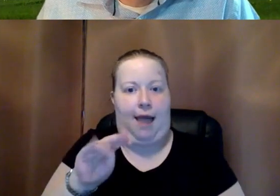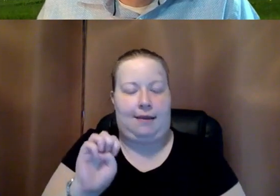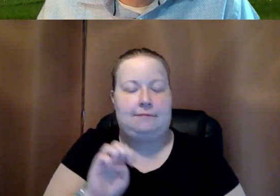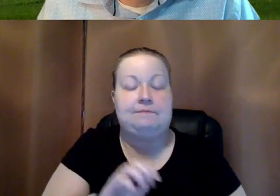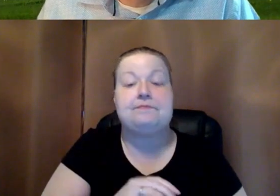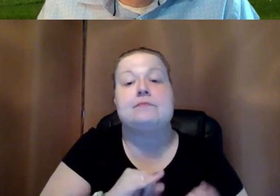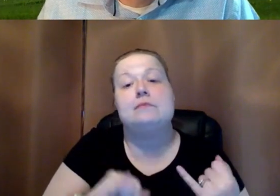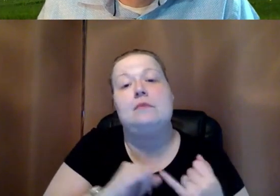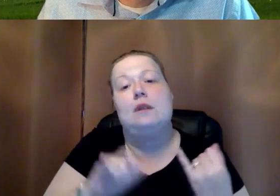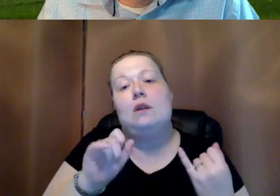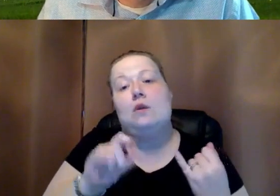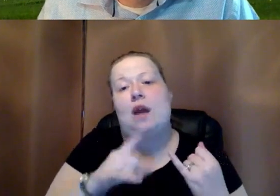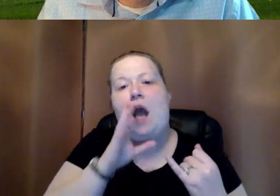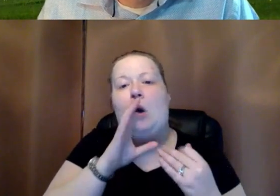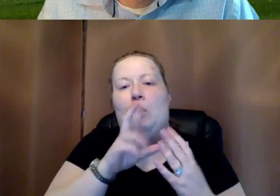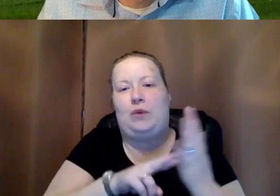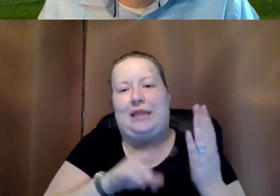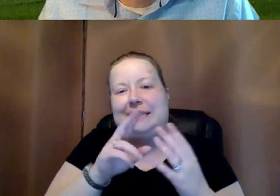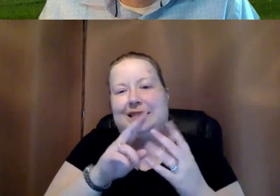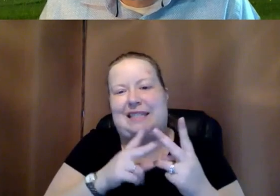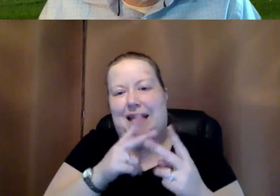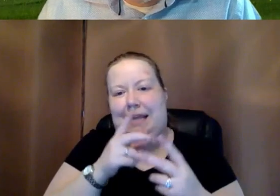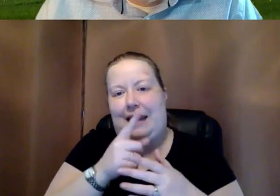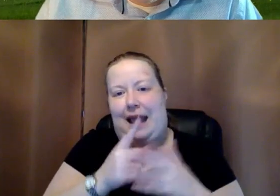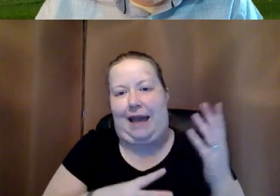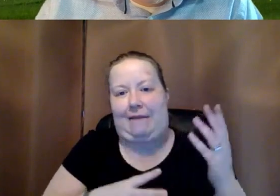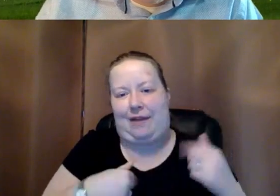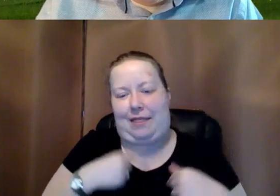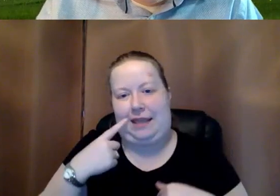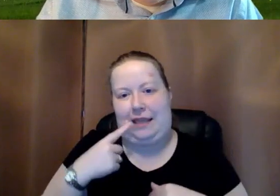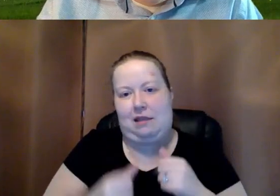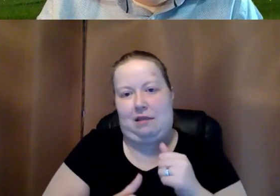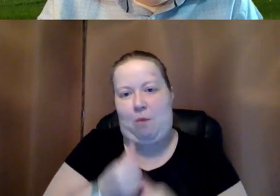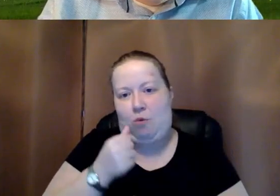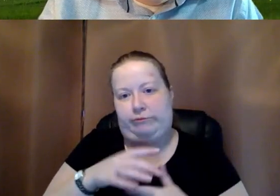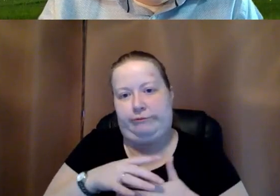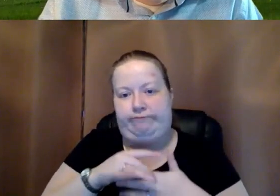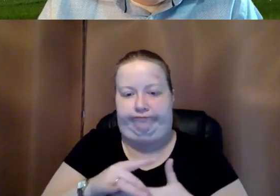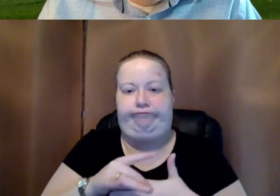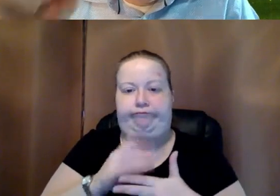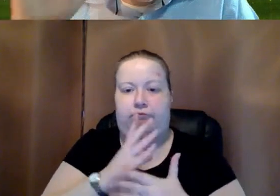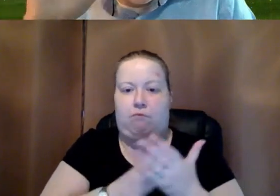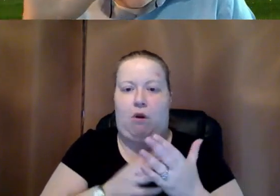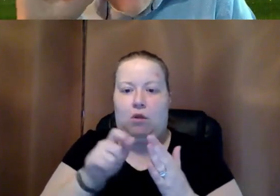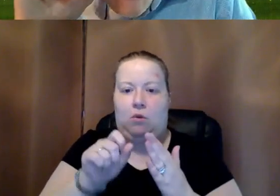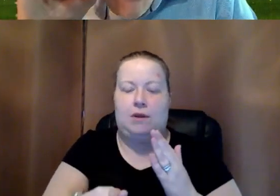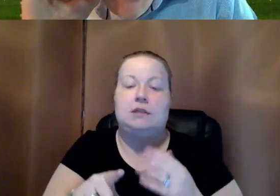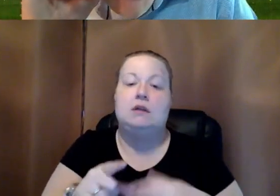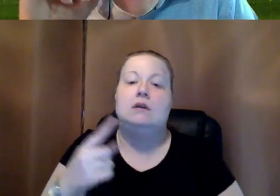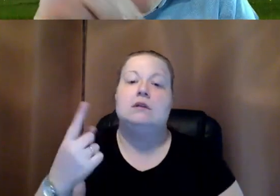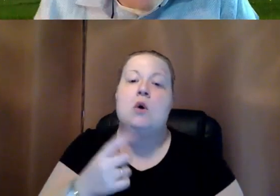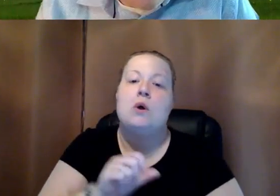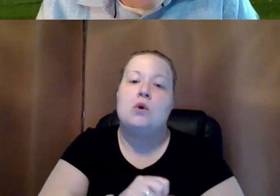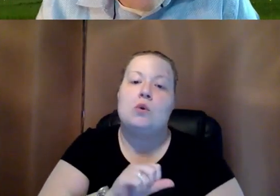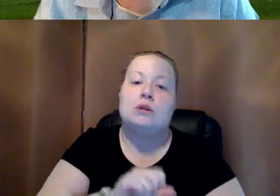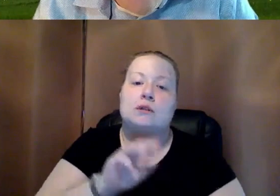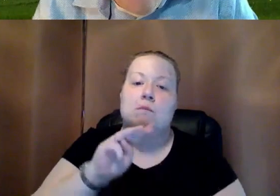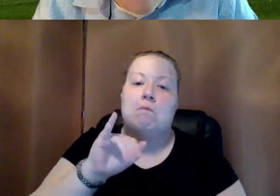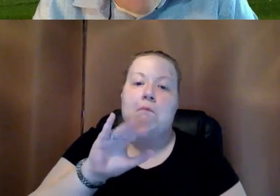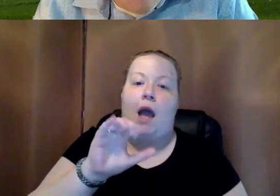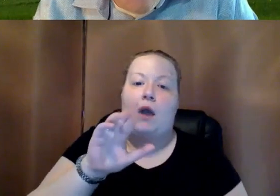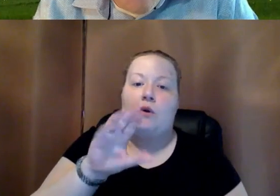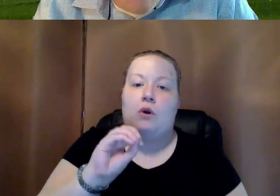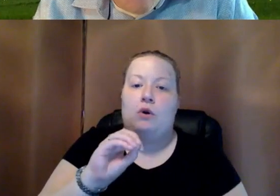to read sort of the second half of it, where I think the meatiest part of the question is. It's from someone who works at a micro school for students with